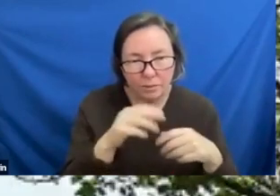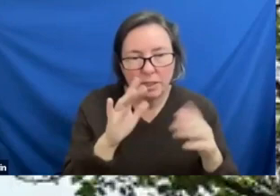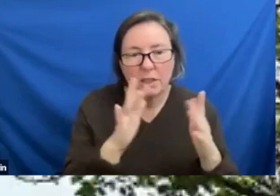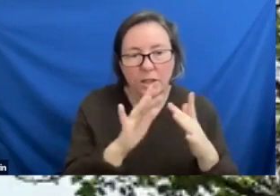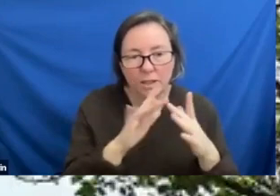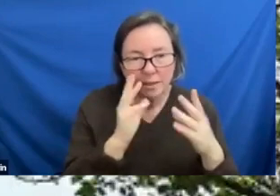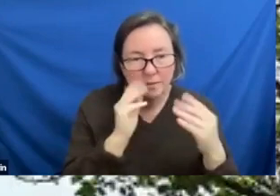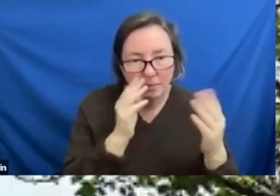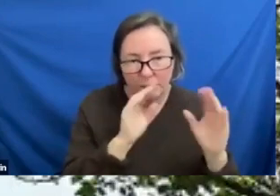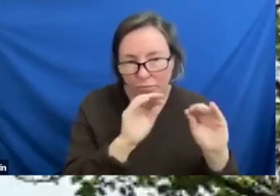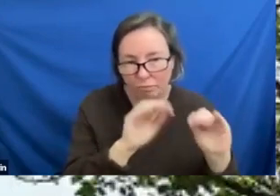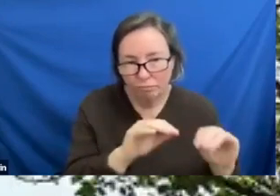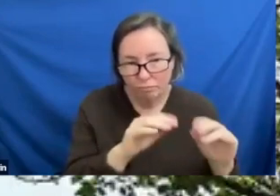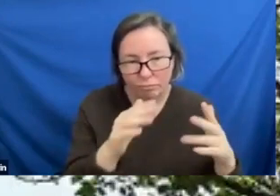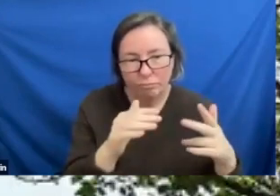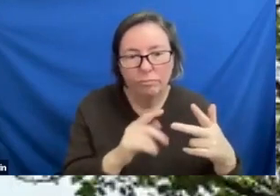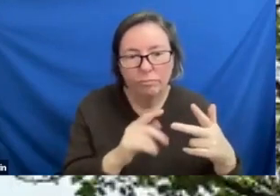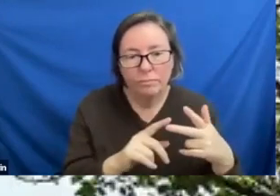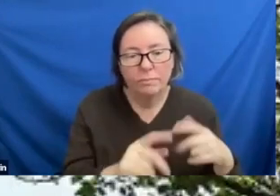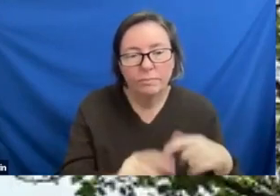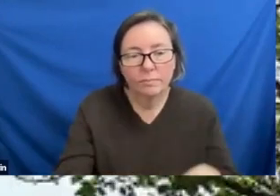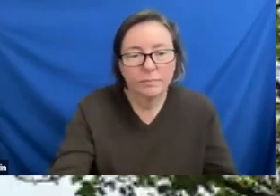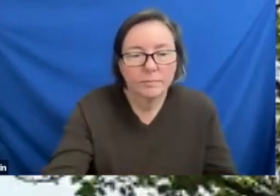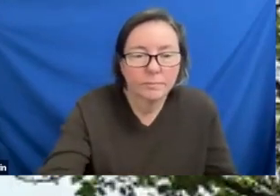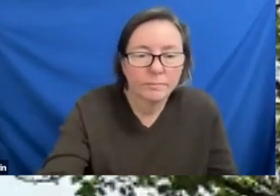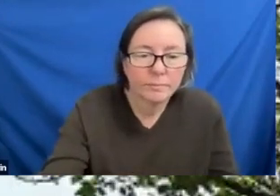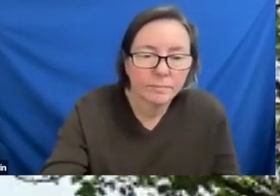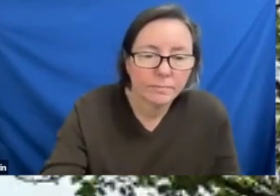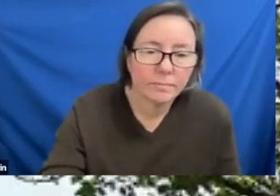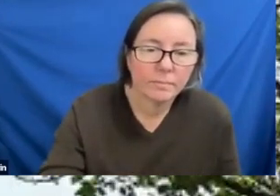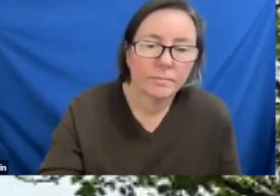as well. And